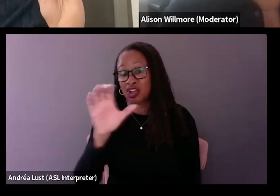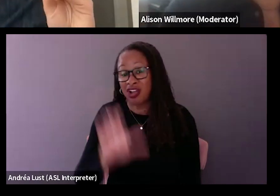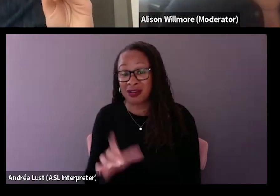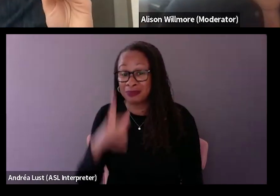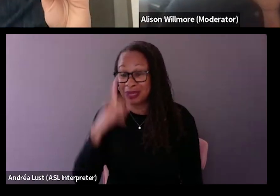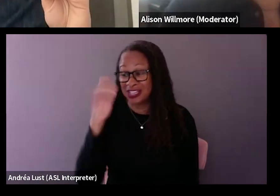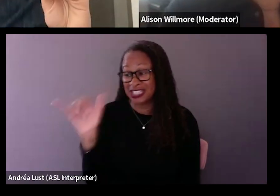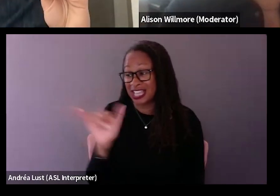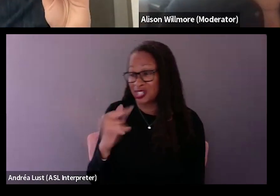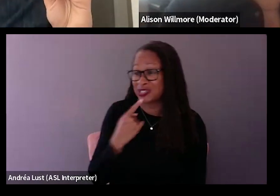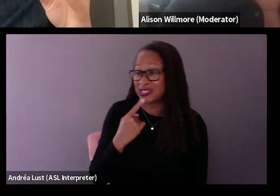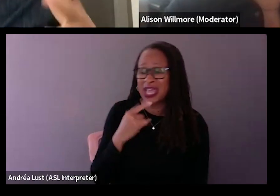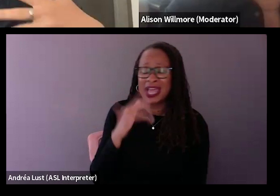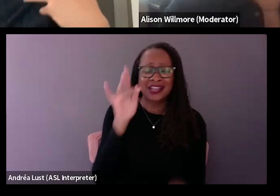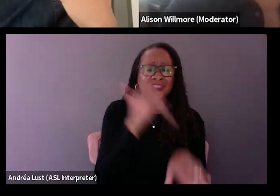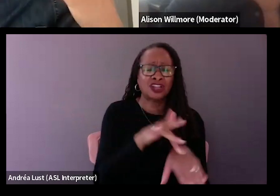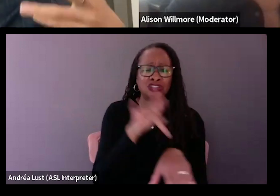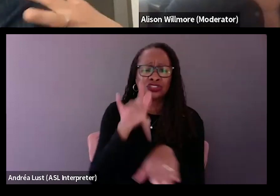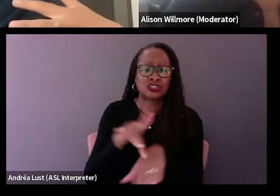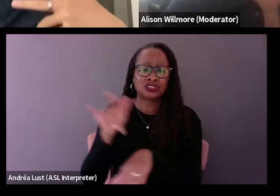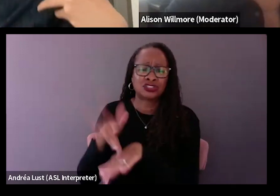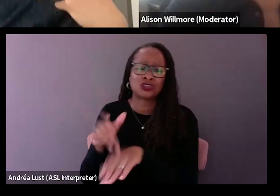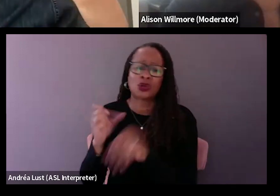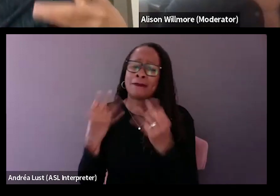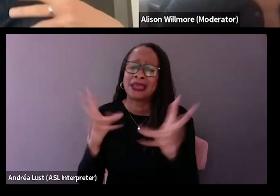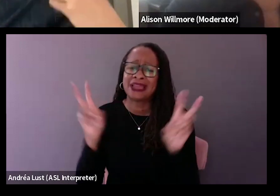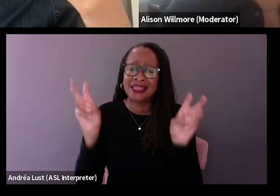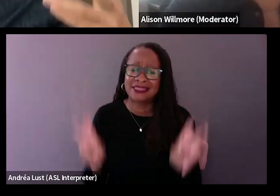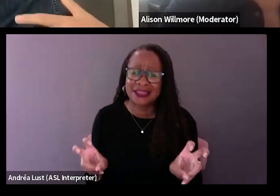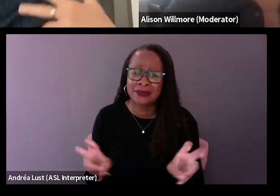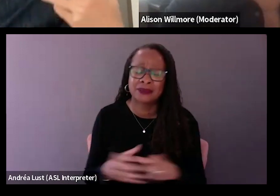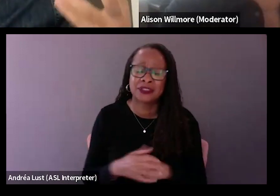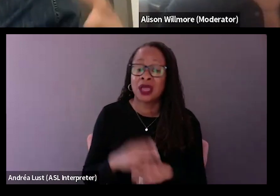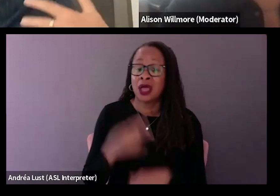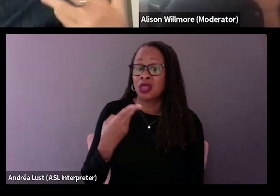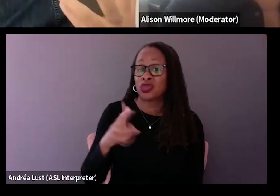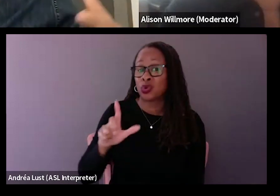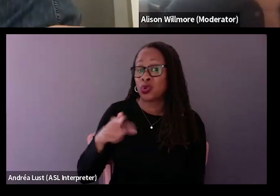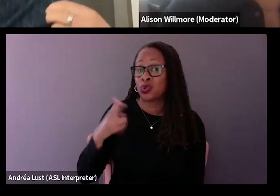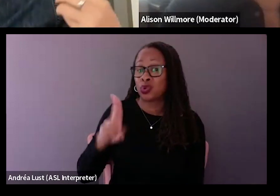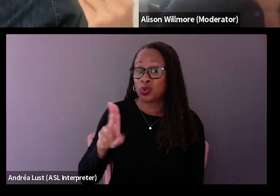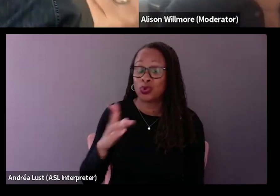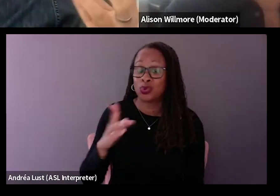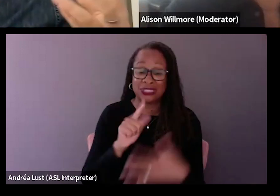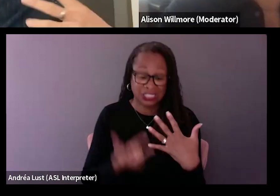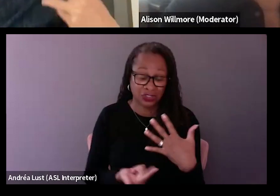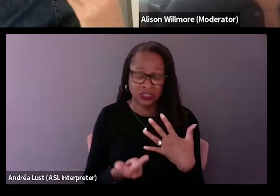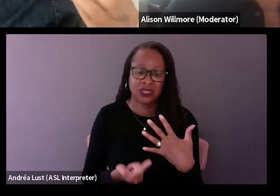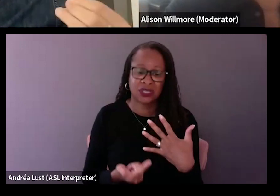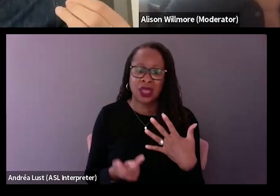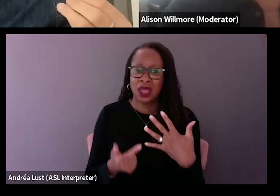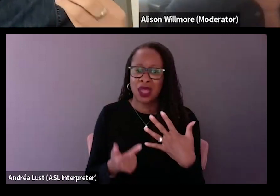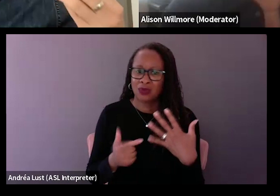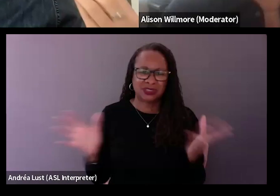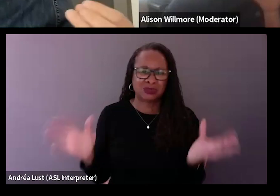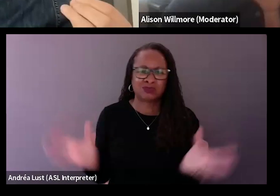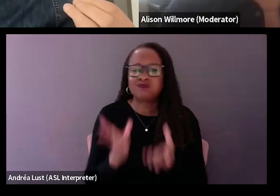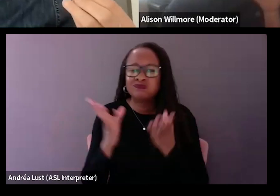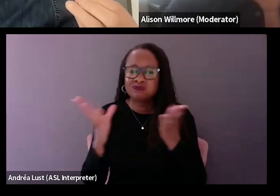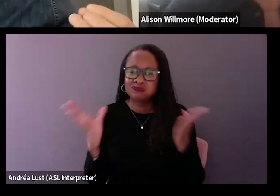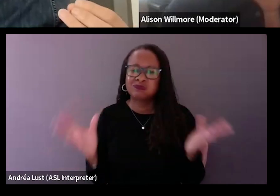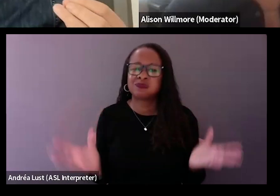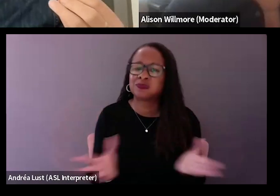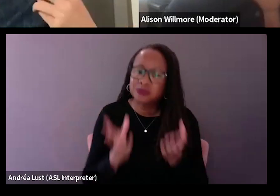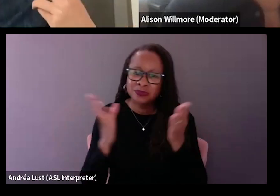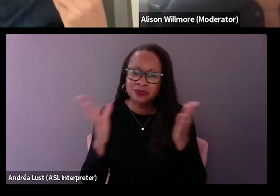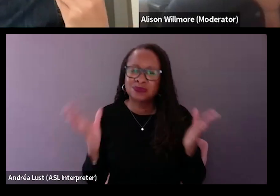Like the Hulu series was churning up all of this terrible, all of these terrible